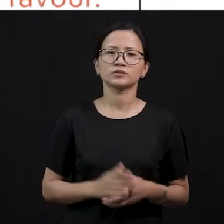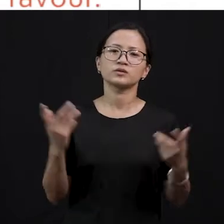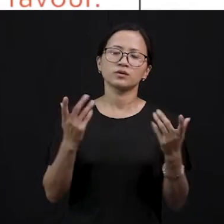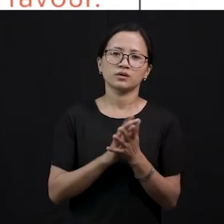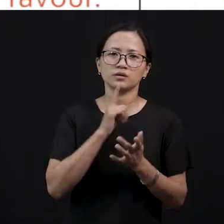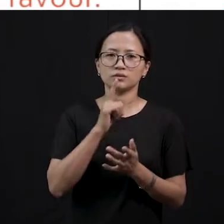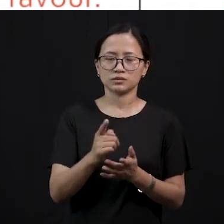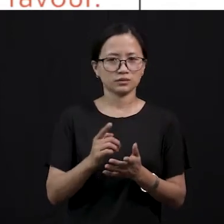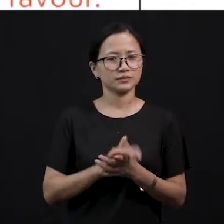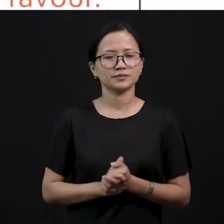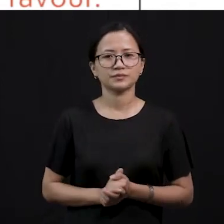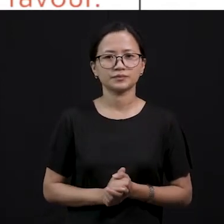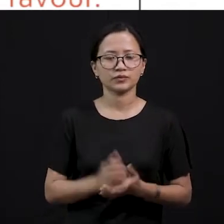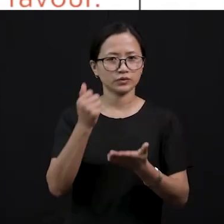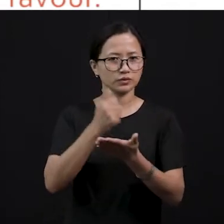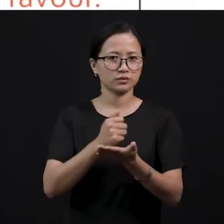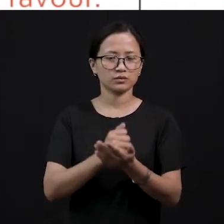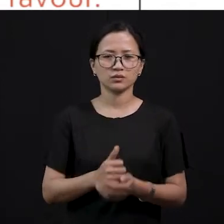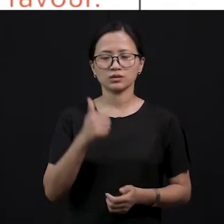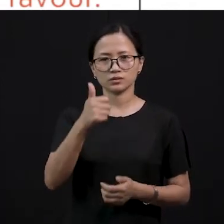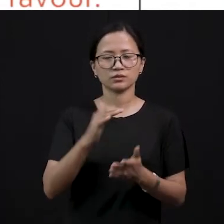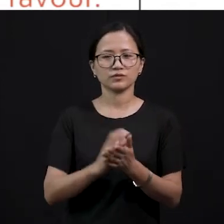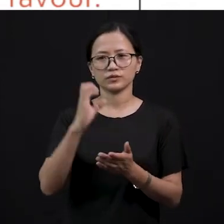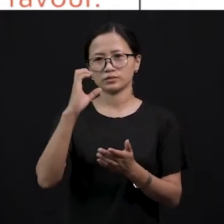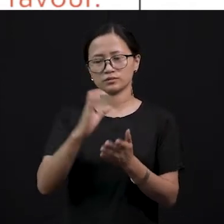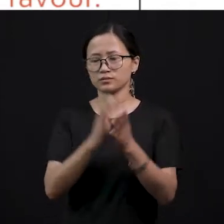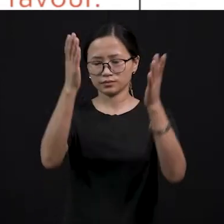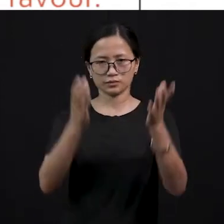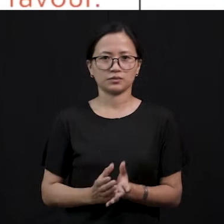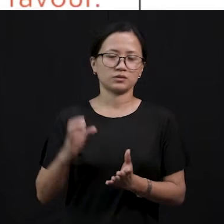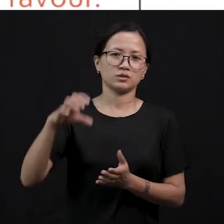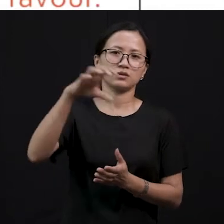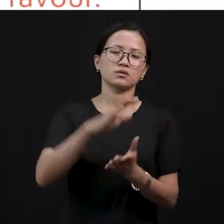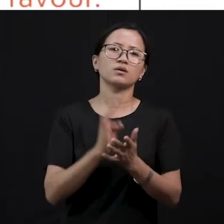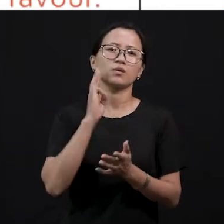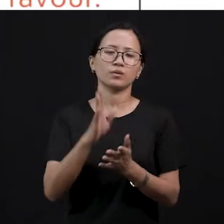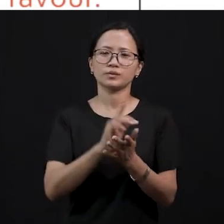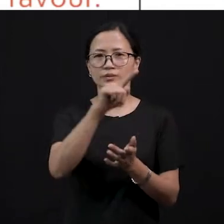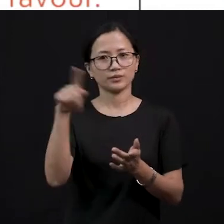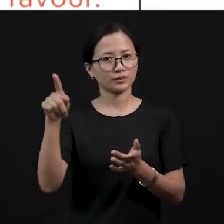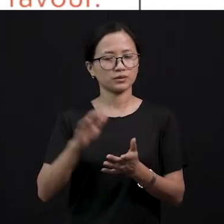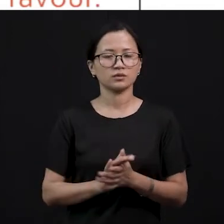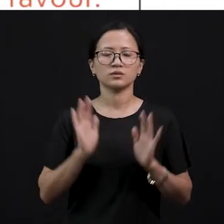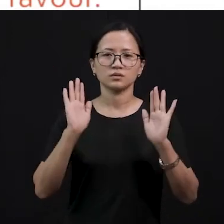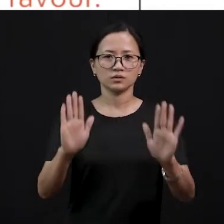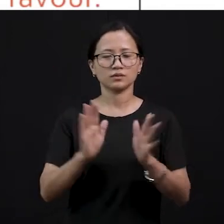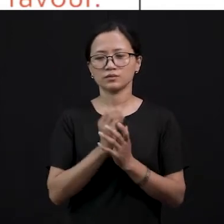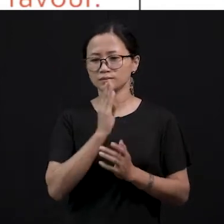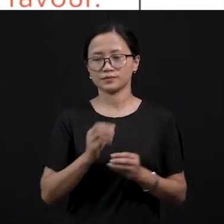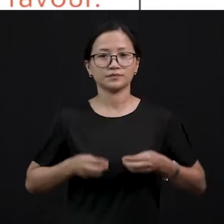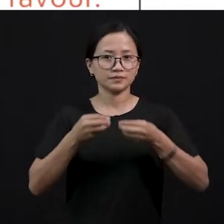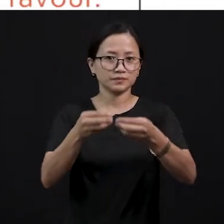But remember, it should be in the good of the country. It should be well within the rights that you have been